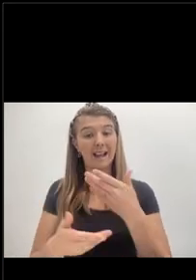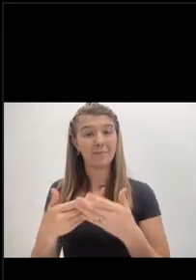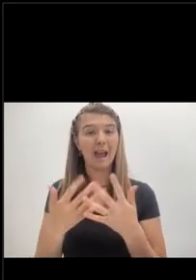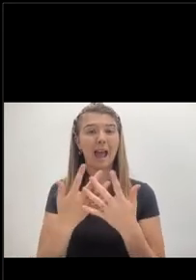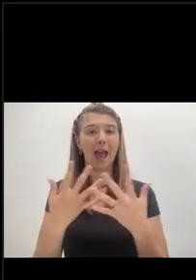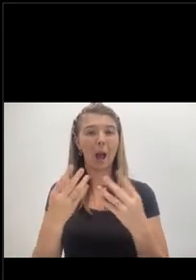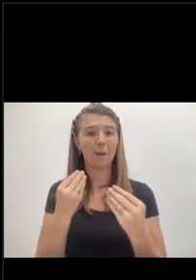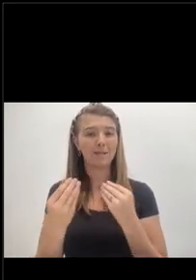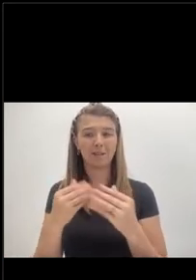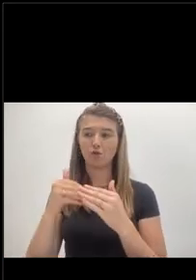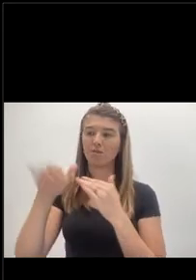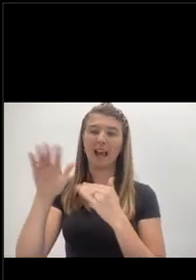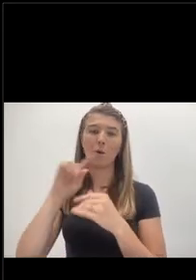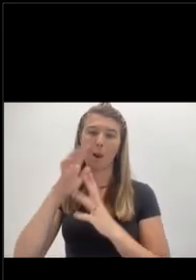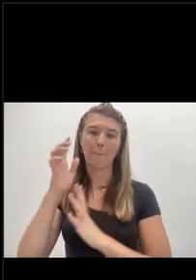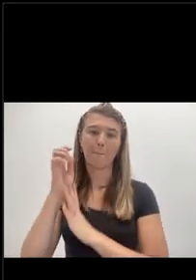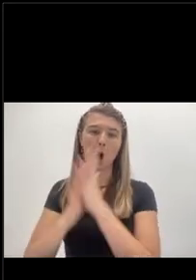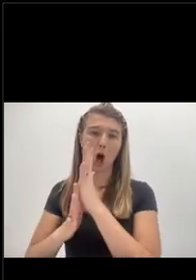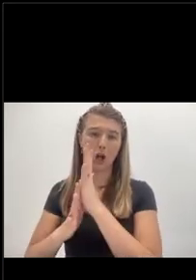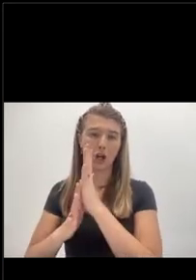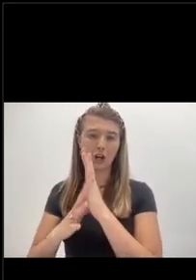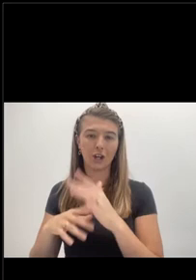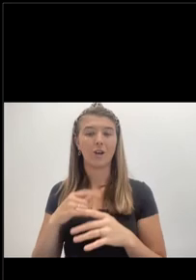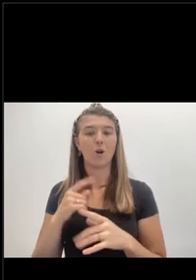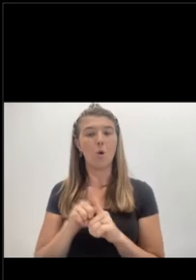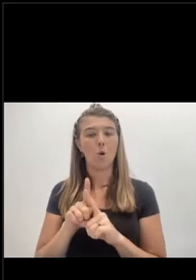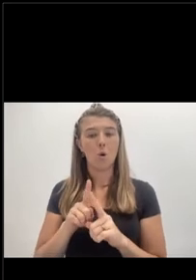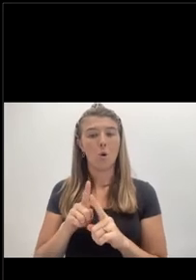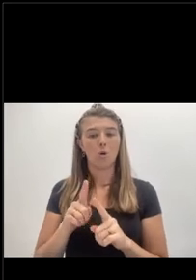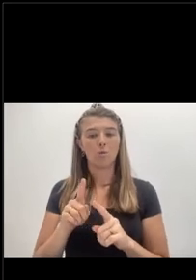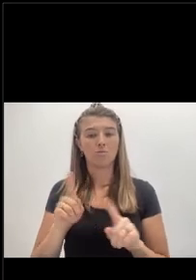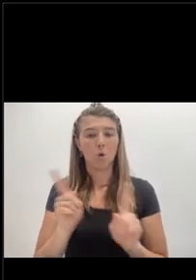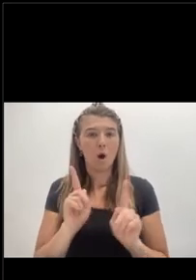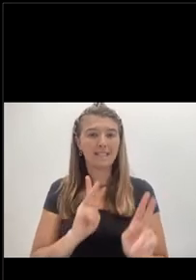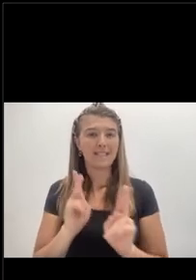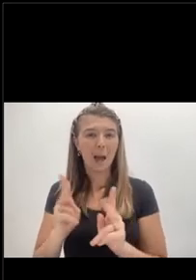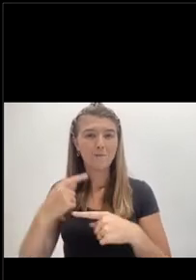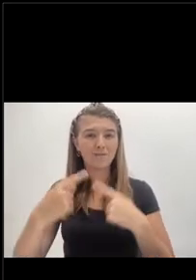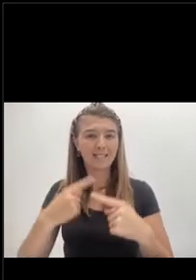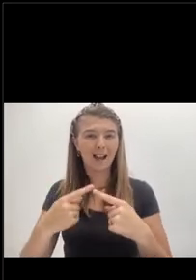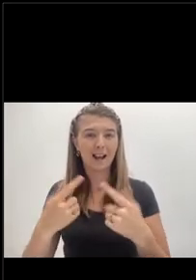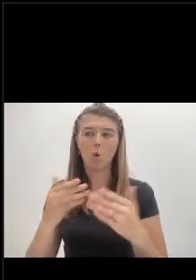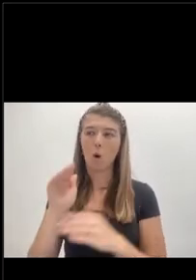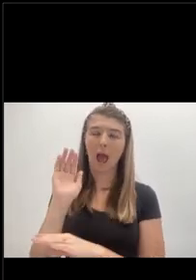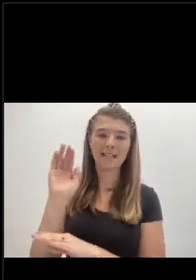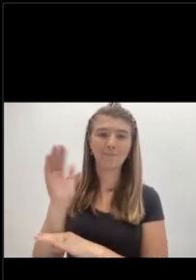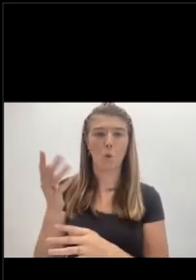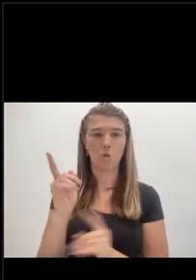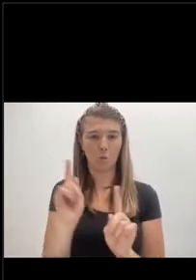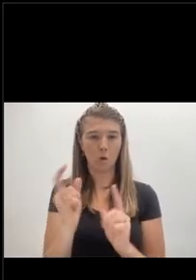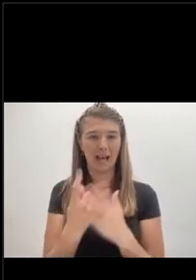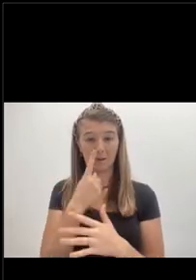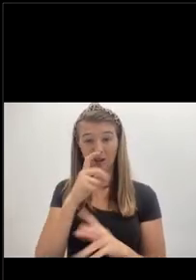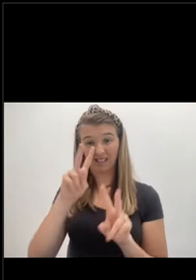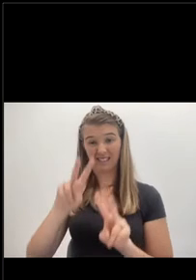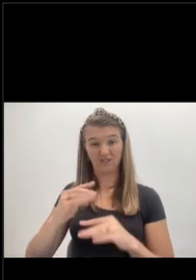for energy from waste, what kind of recycling methods there are, and then some exports. So you can see